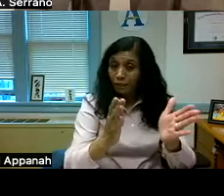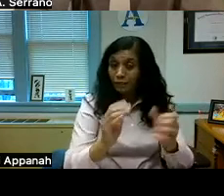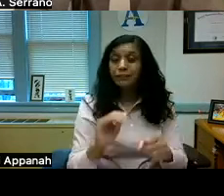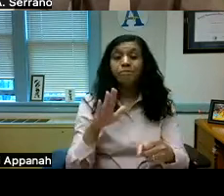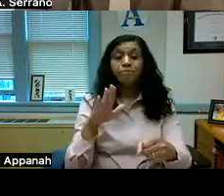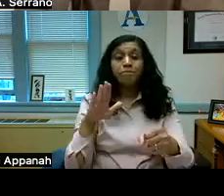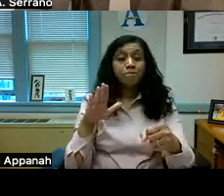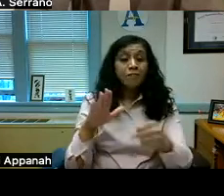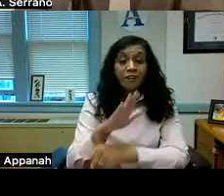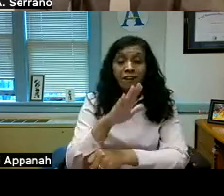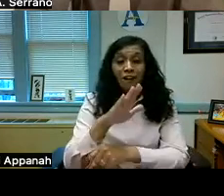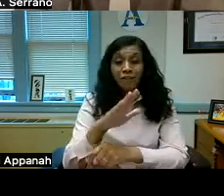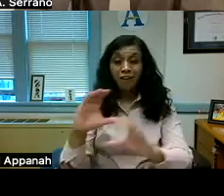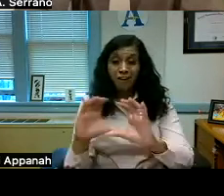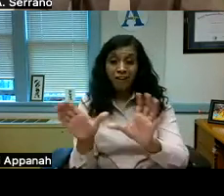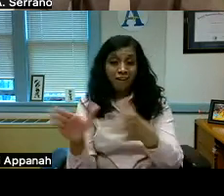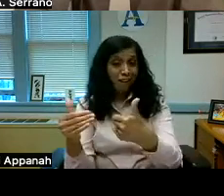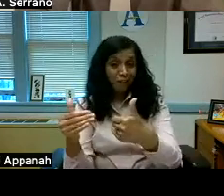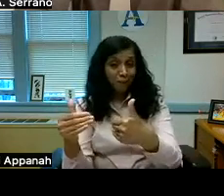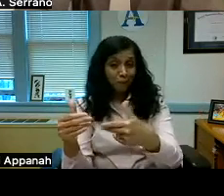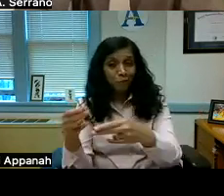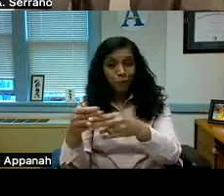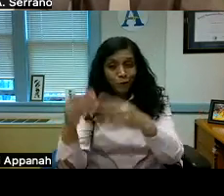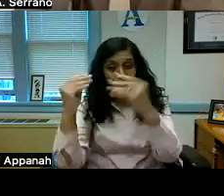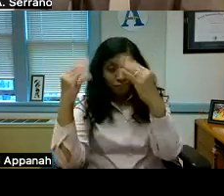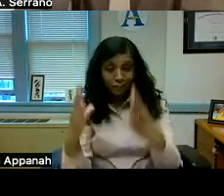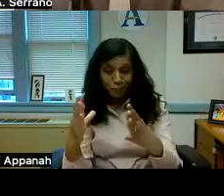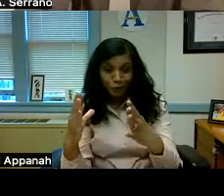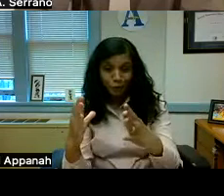the principals were involved in cleaning the hallways